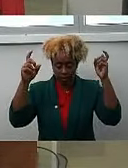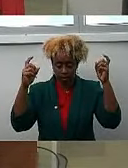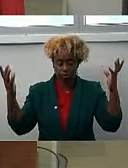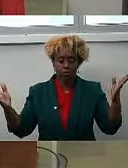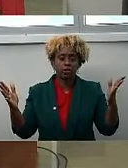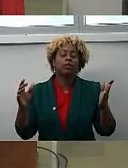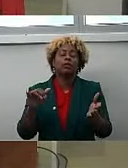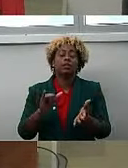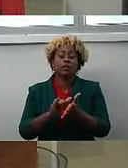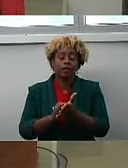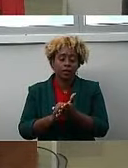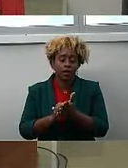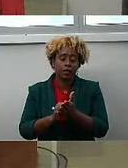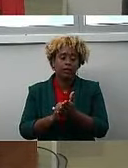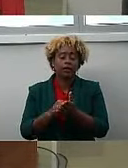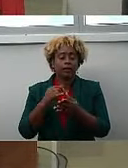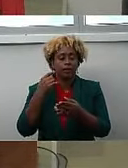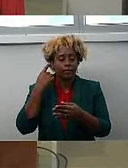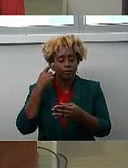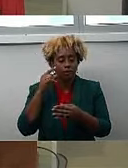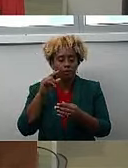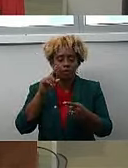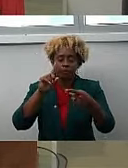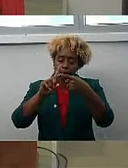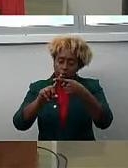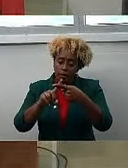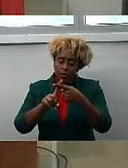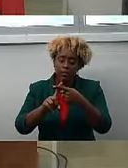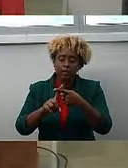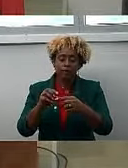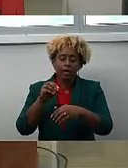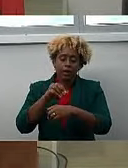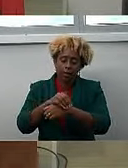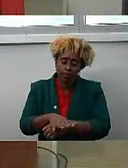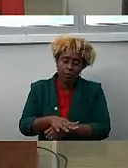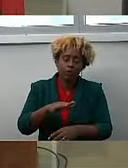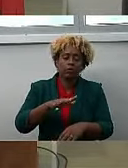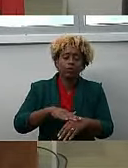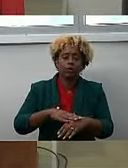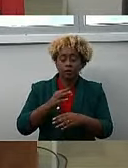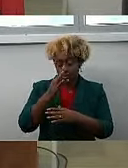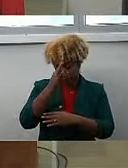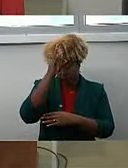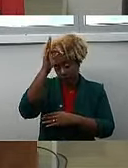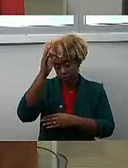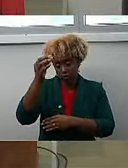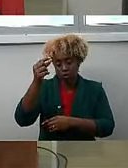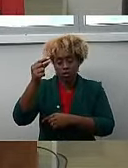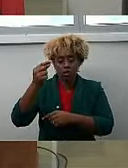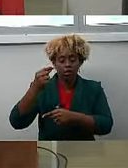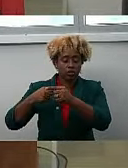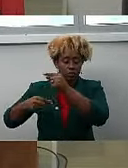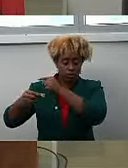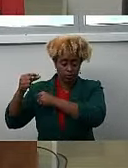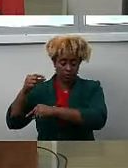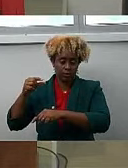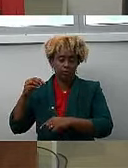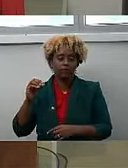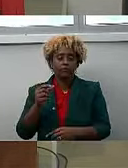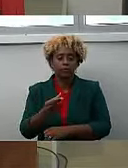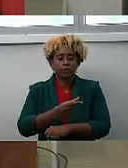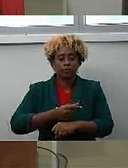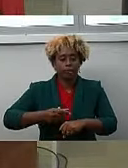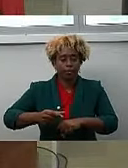be designed to have positive legacy impacts on future generations of Grenadians.